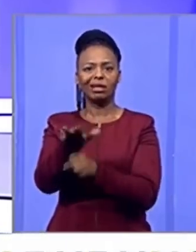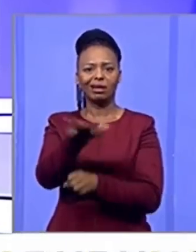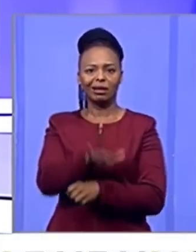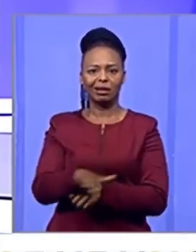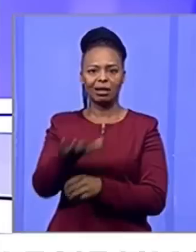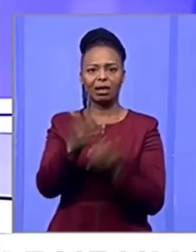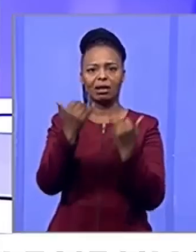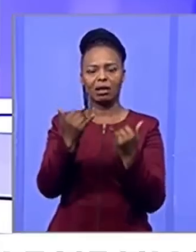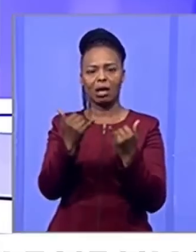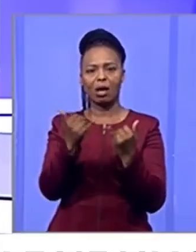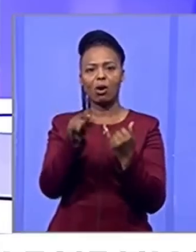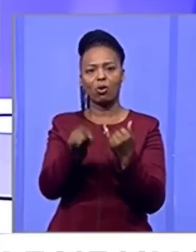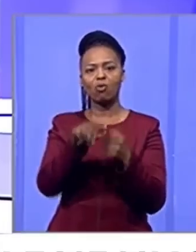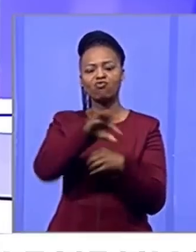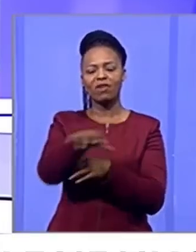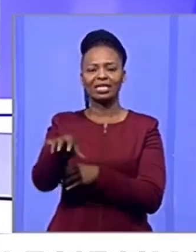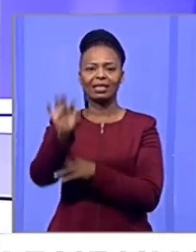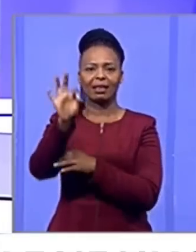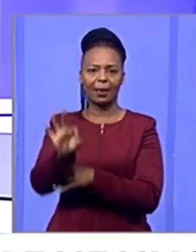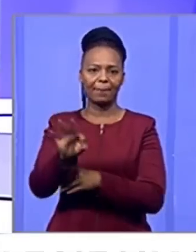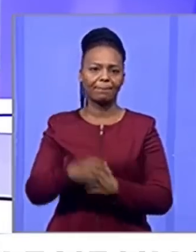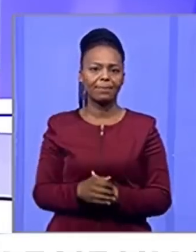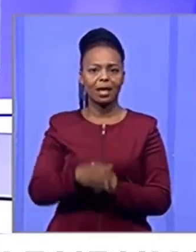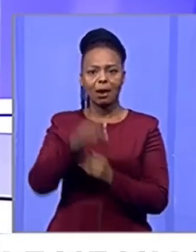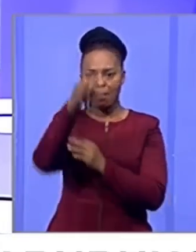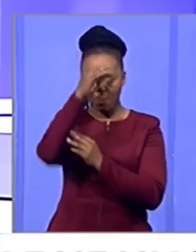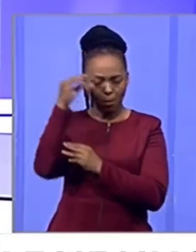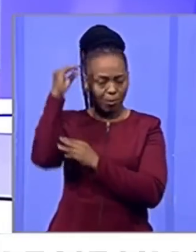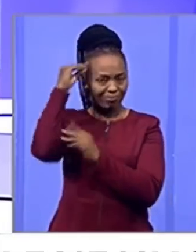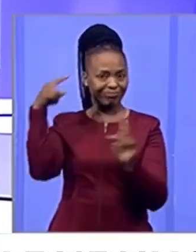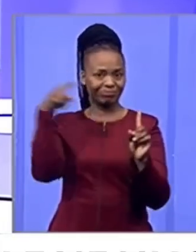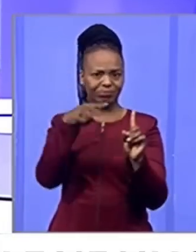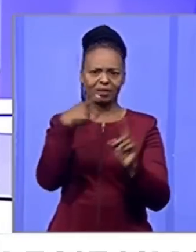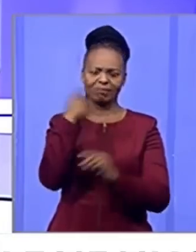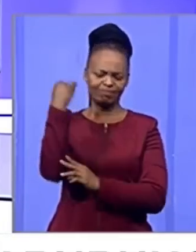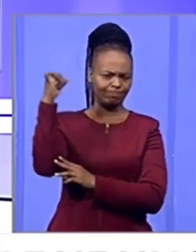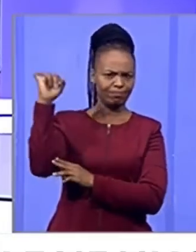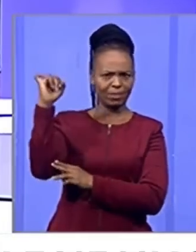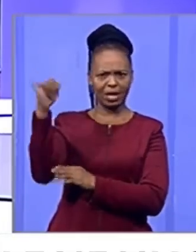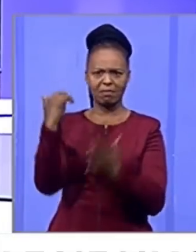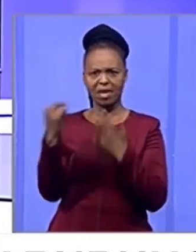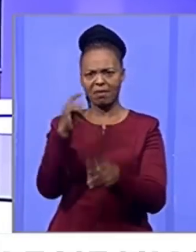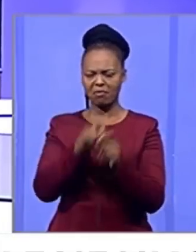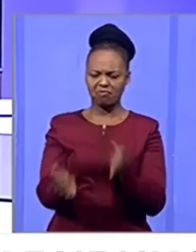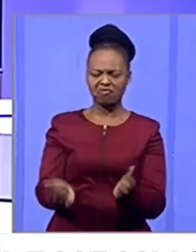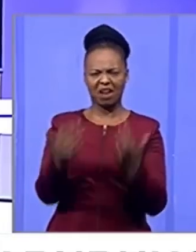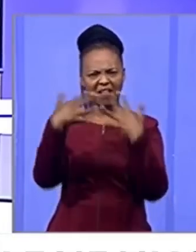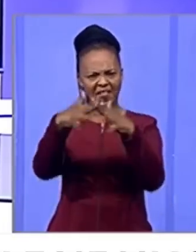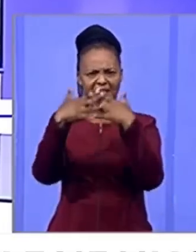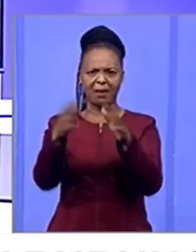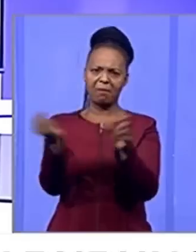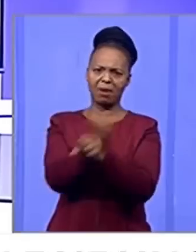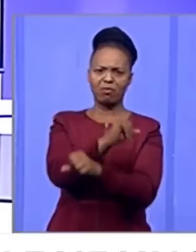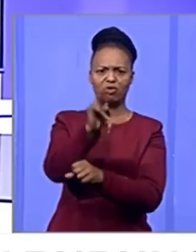tharo. Tona ya maphodisa Pegikele o ganne nnang gore dikgaruru tše di ka be di amana le dikgaruru tša